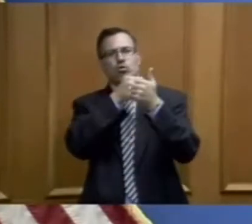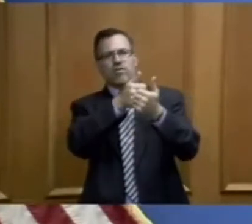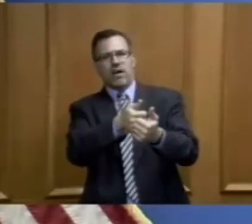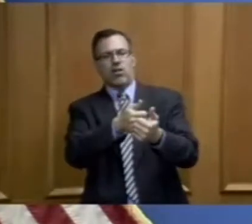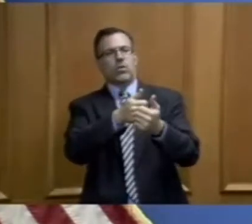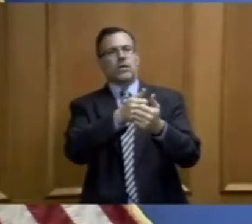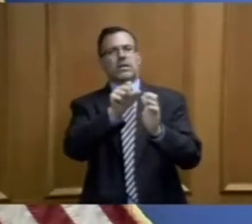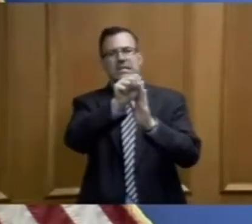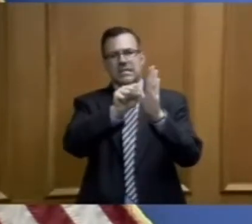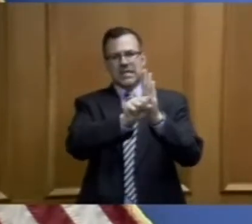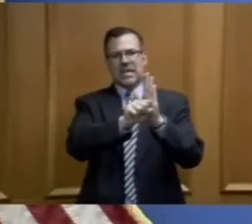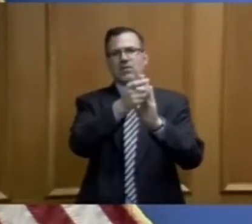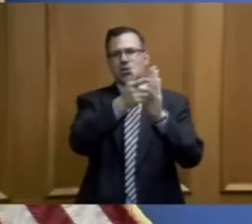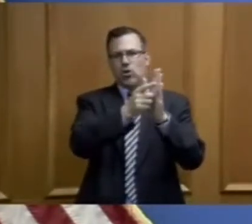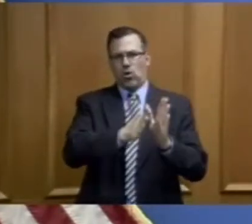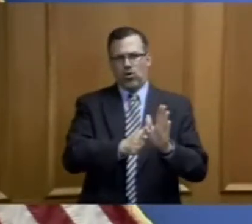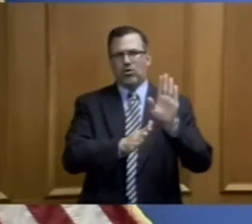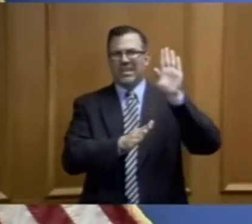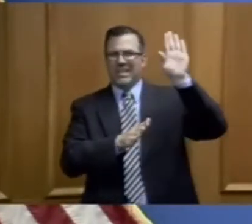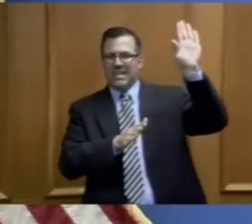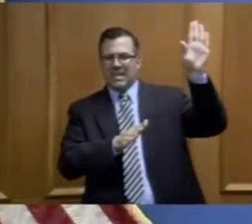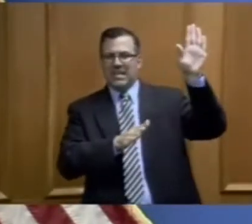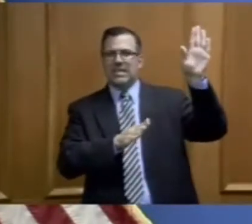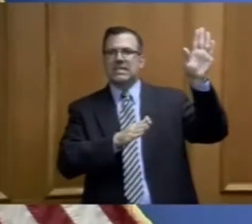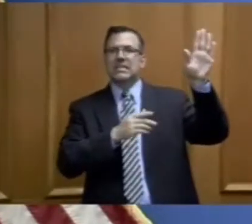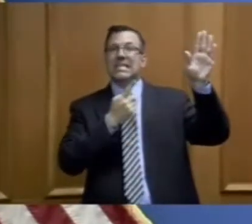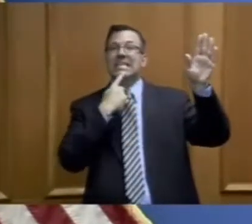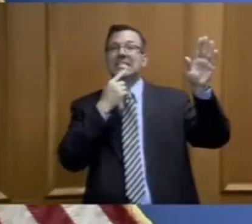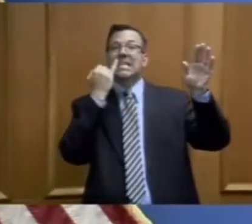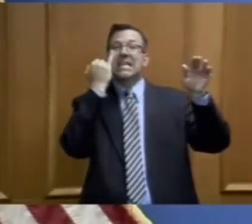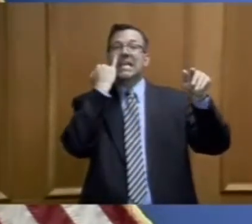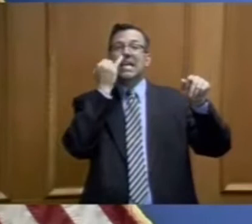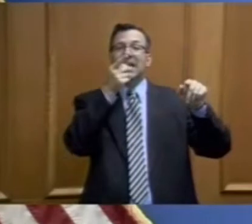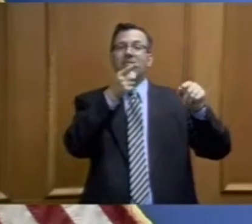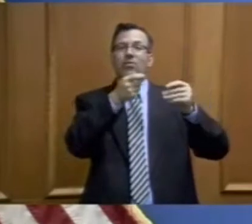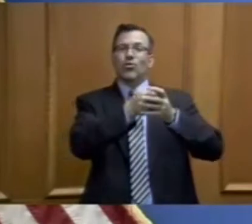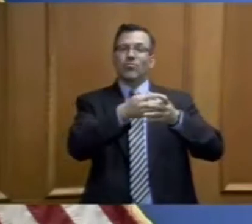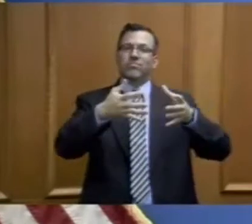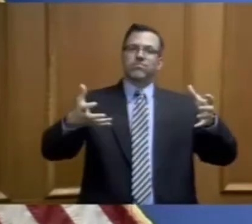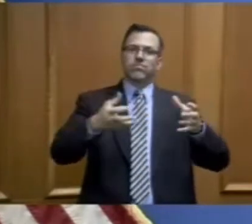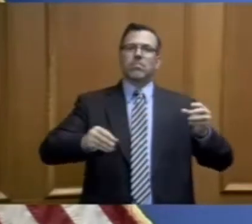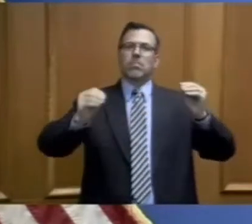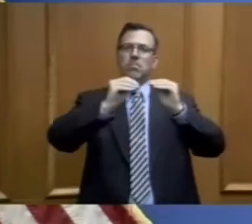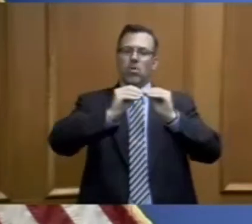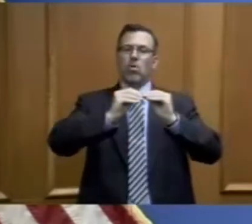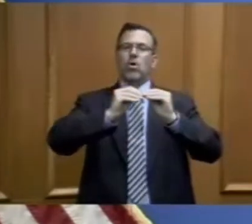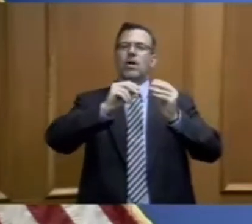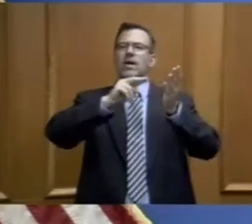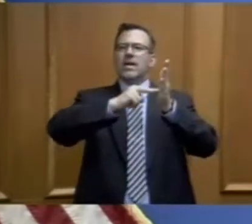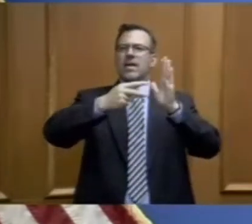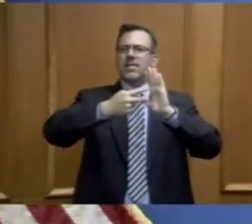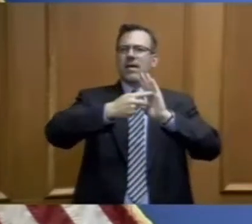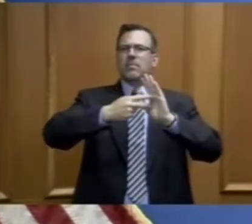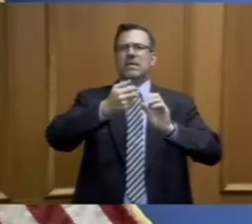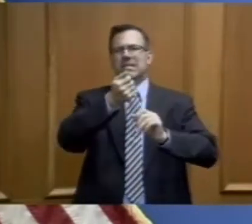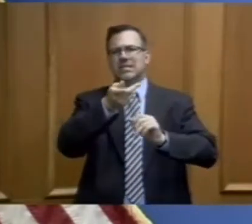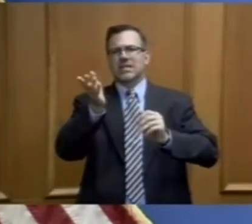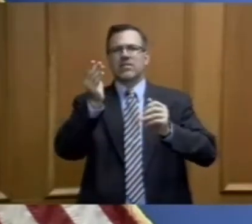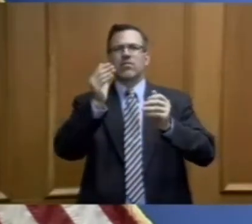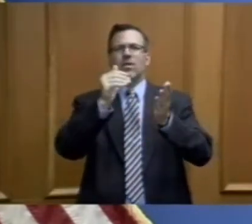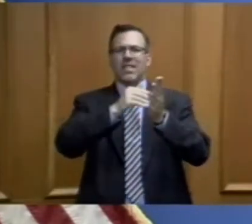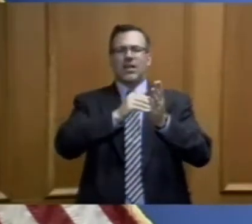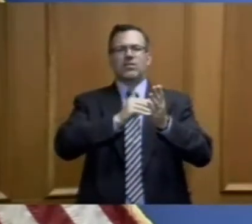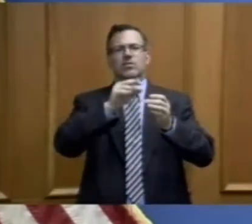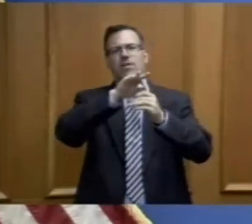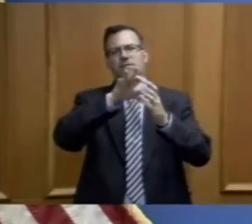and he argued that expanding absentee voting would result in the functional disenfranchisement of thousands of voters across